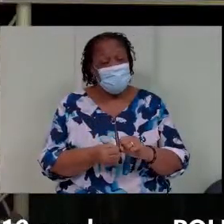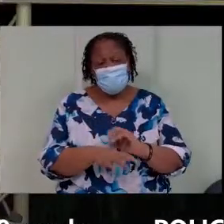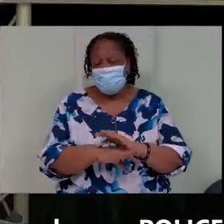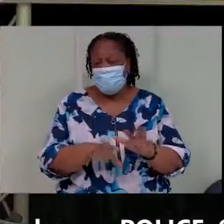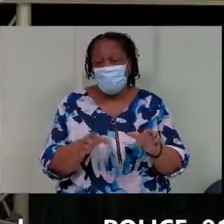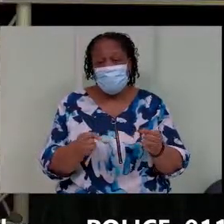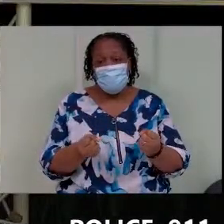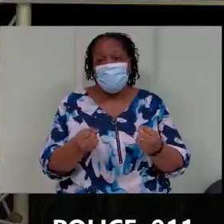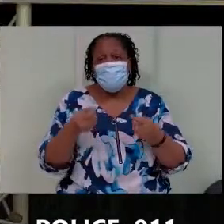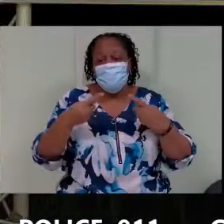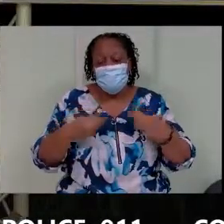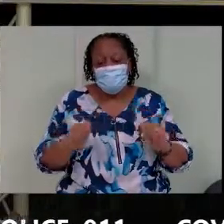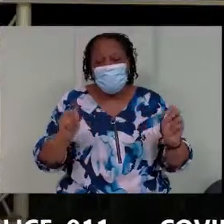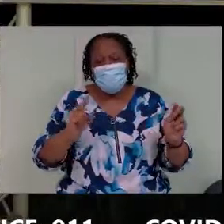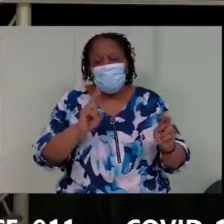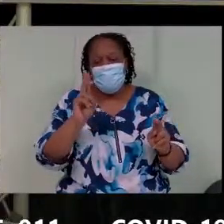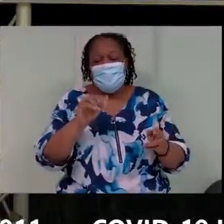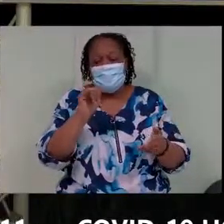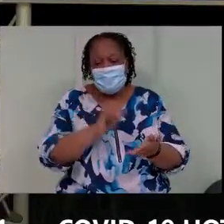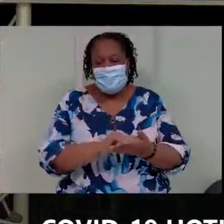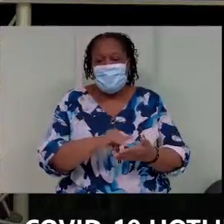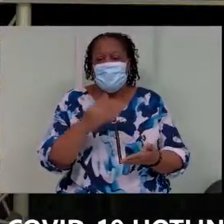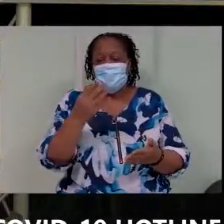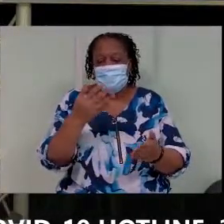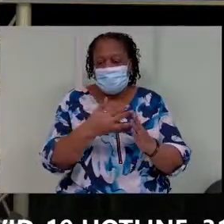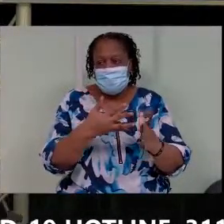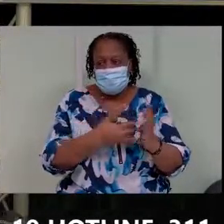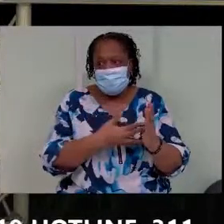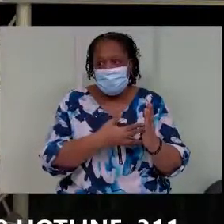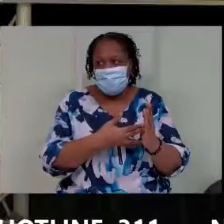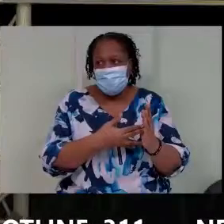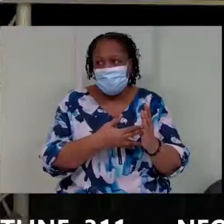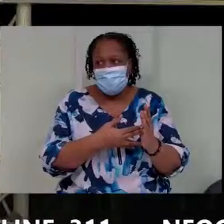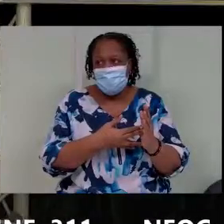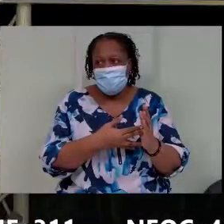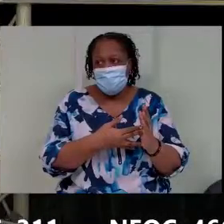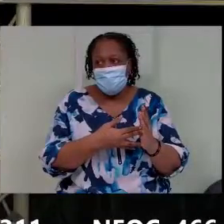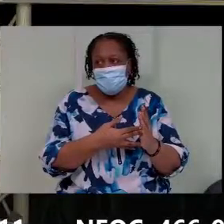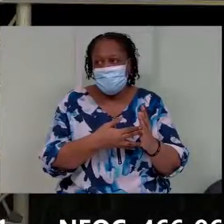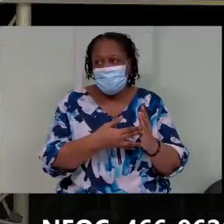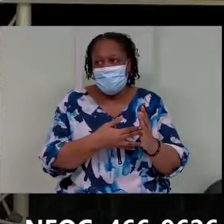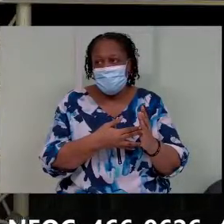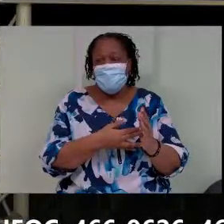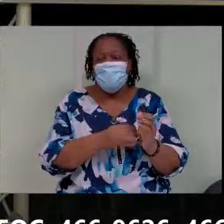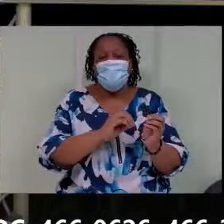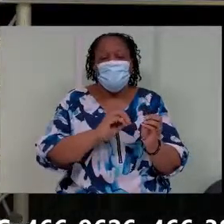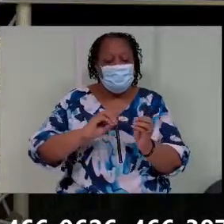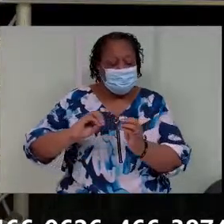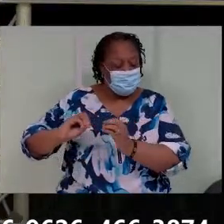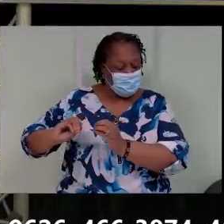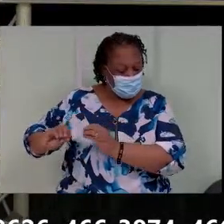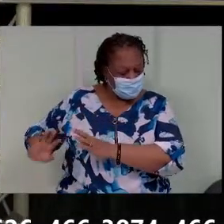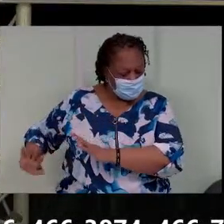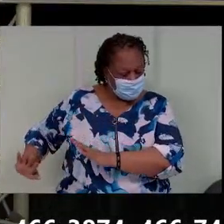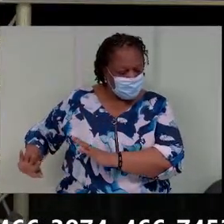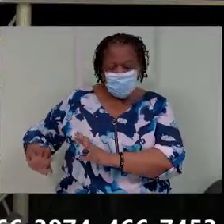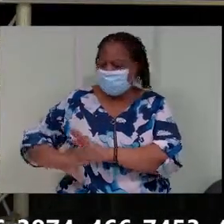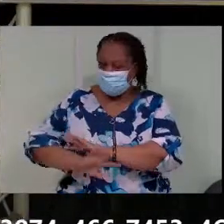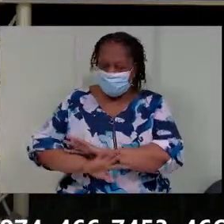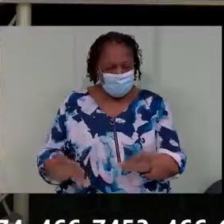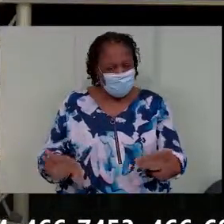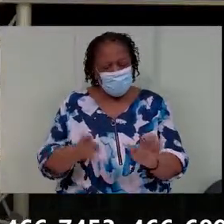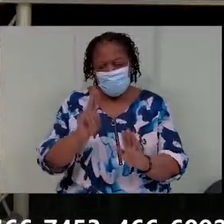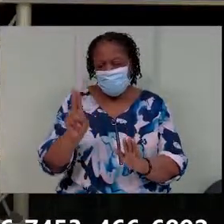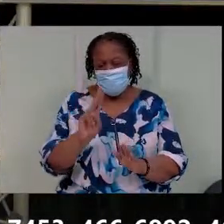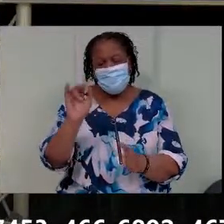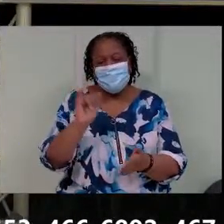cross-reactivity with other coronaviruses that the person would have been exposed to. And so I mentioned that to the skeleton that we have had a policy here not to use